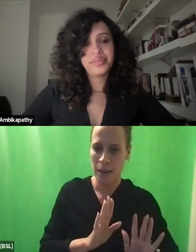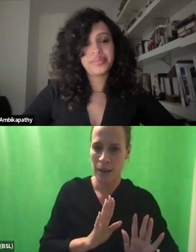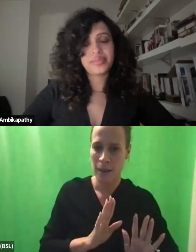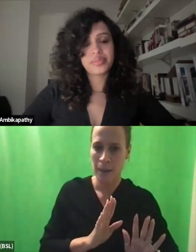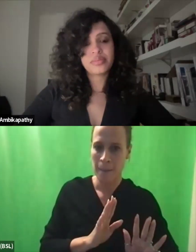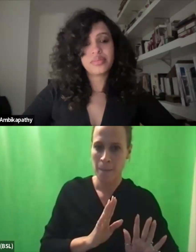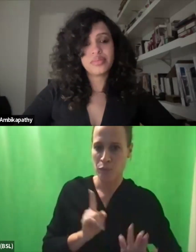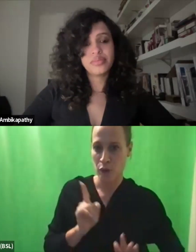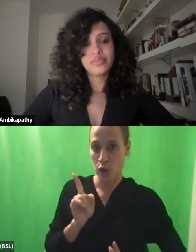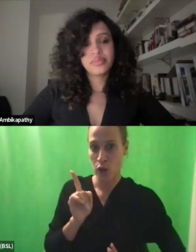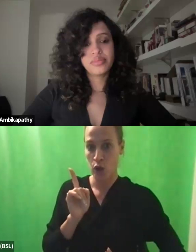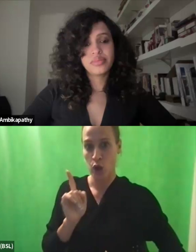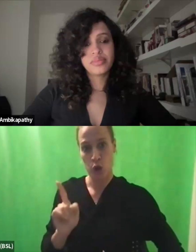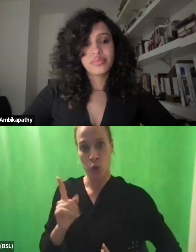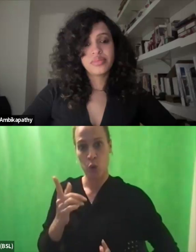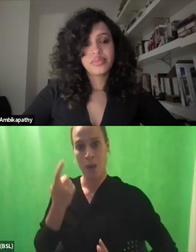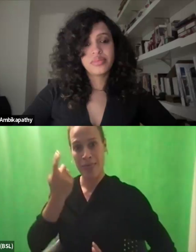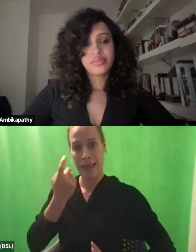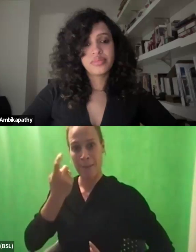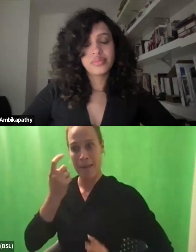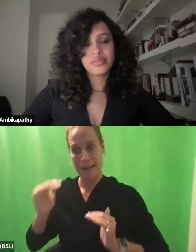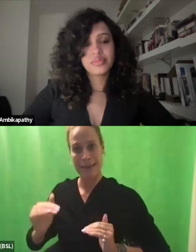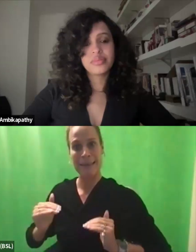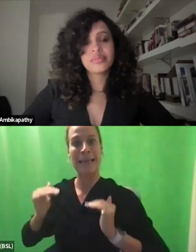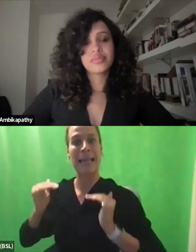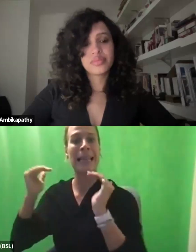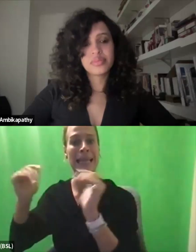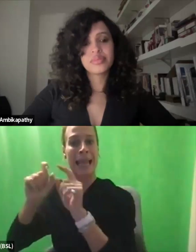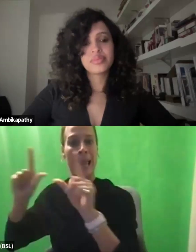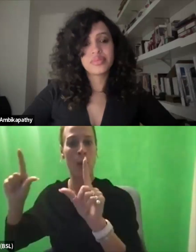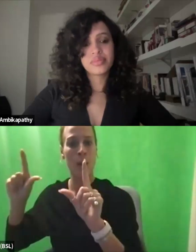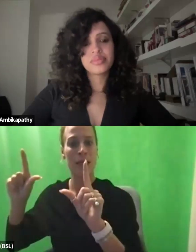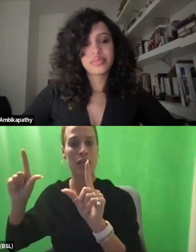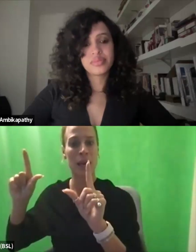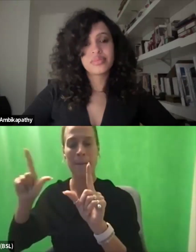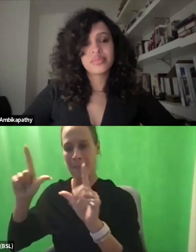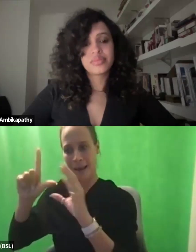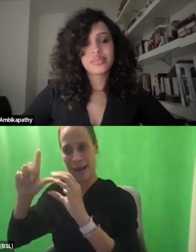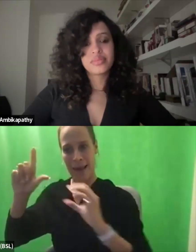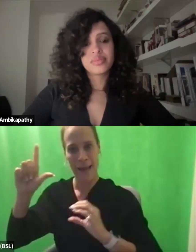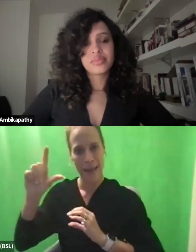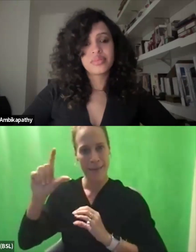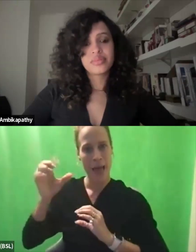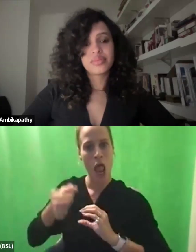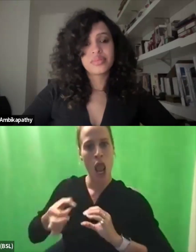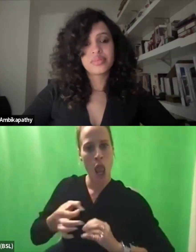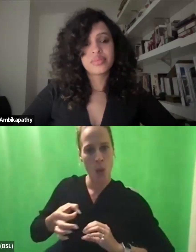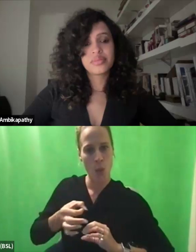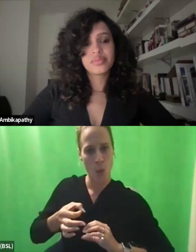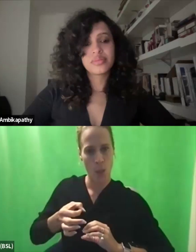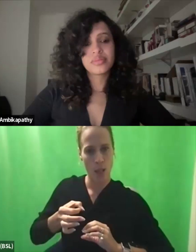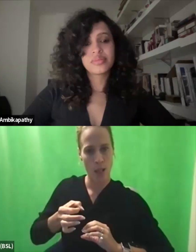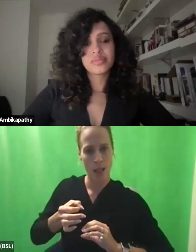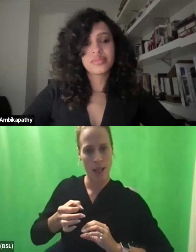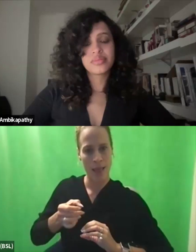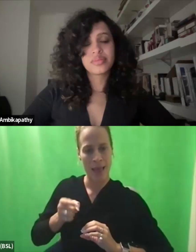language that you consider elite language, it has a local bent itself, which has become